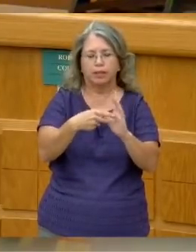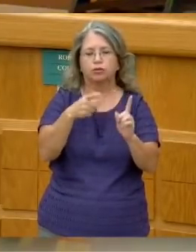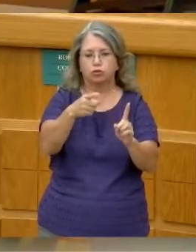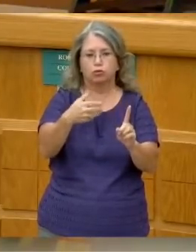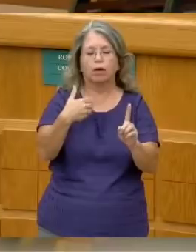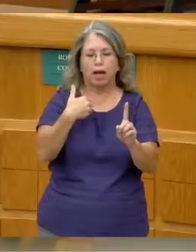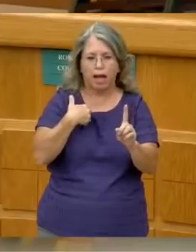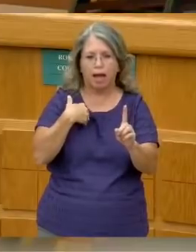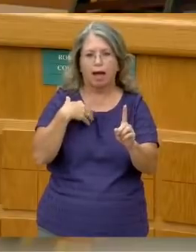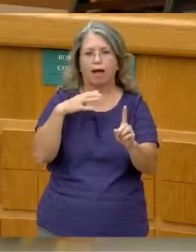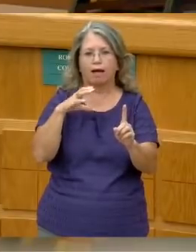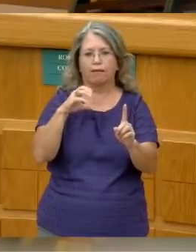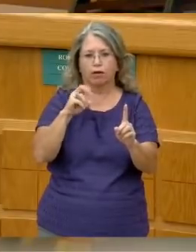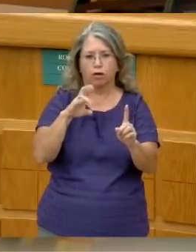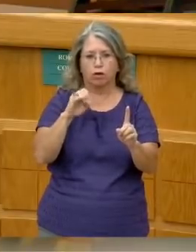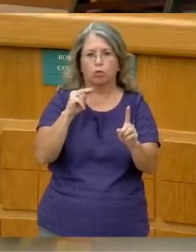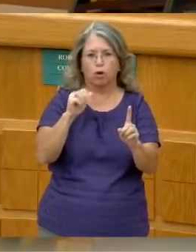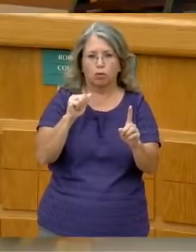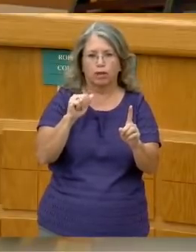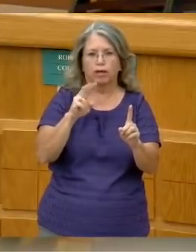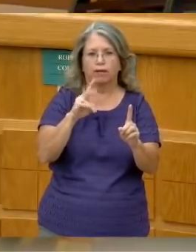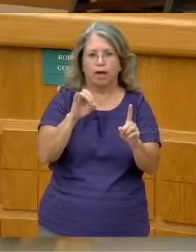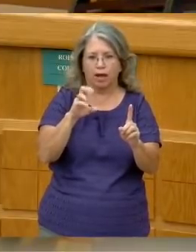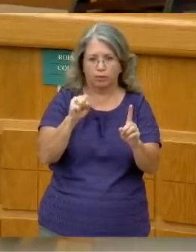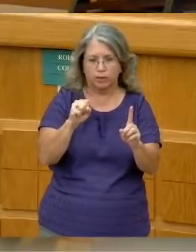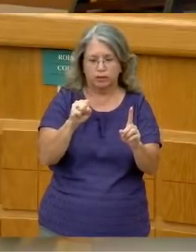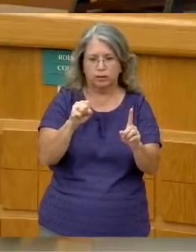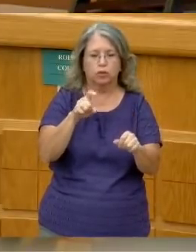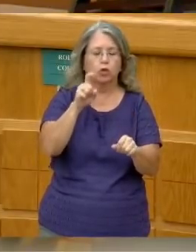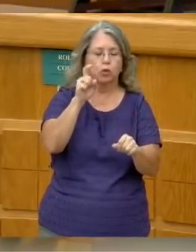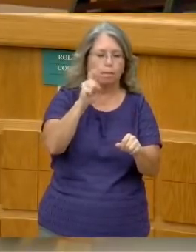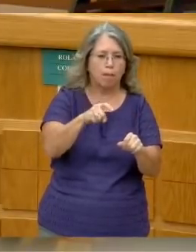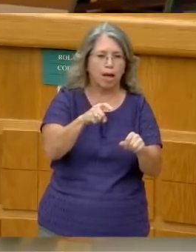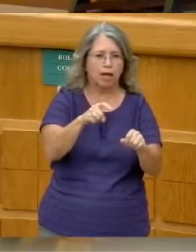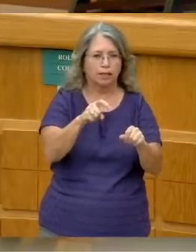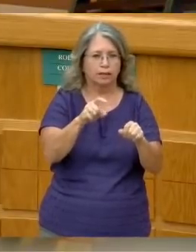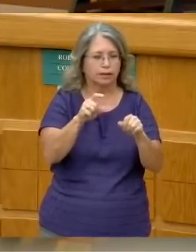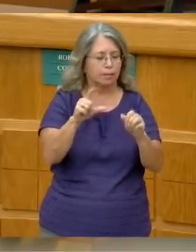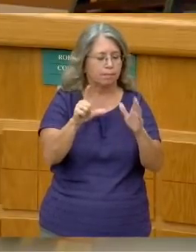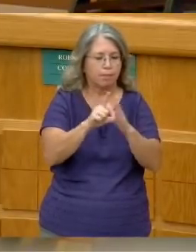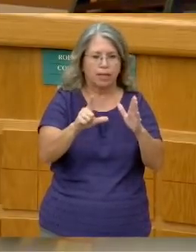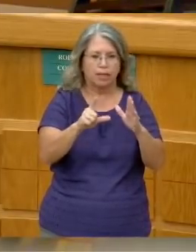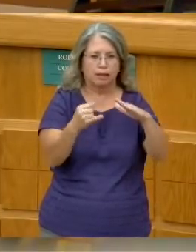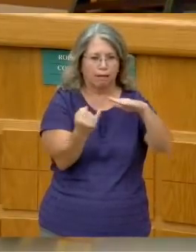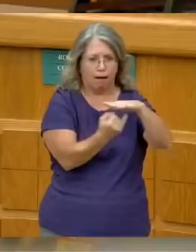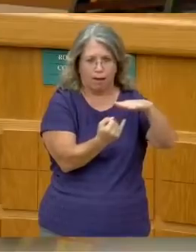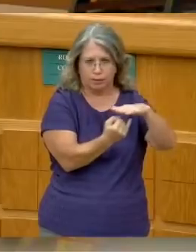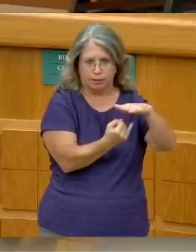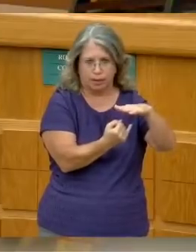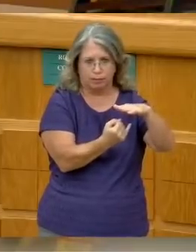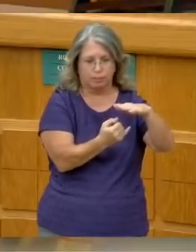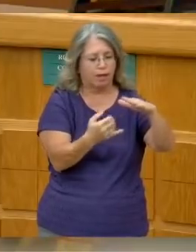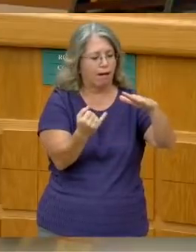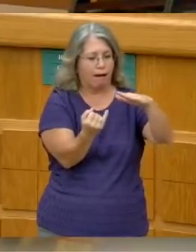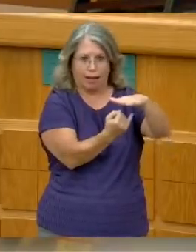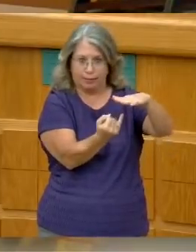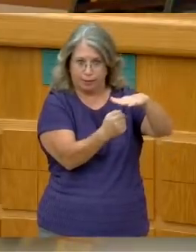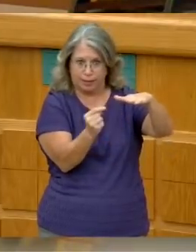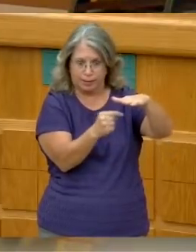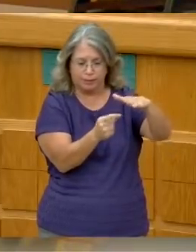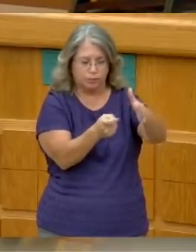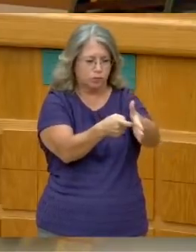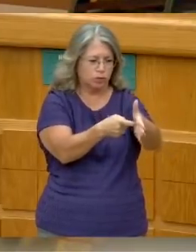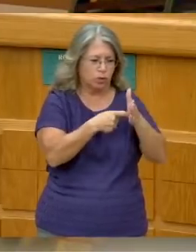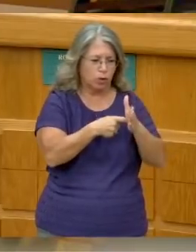the coronavirus. You must isolate yourself immediately. Isolation is necessary for